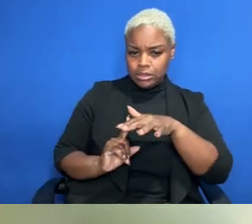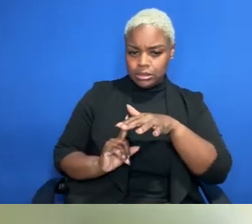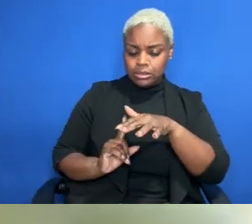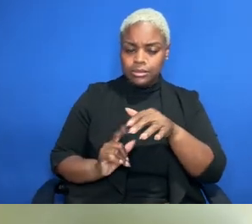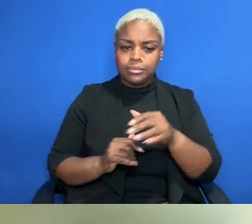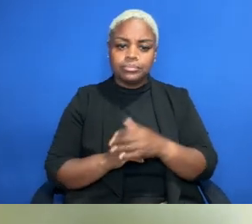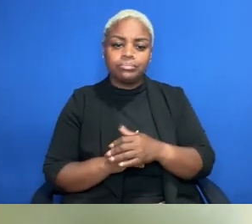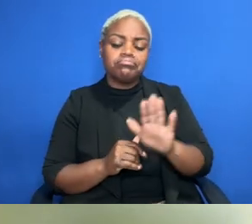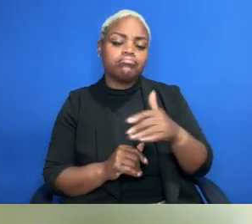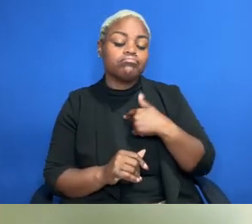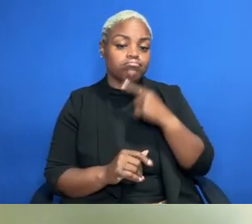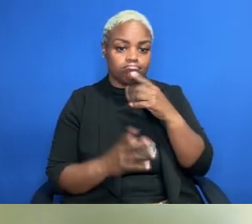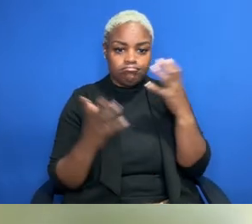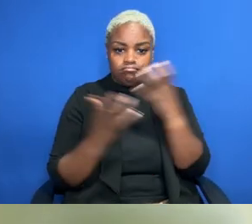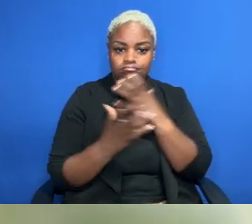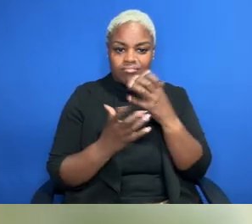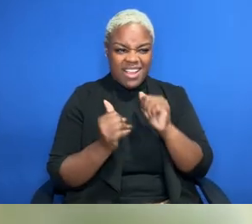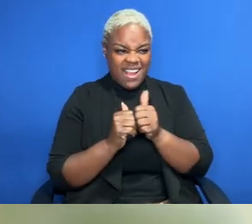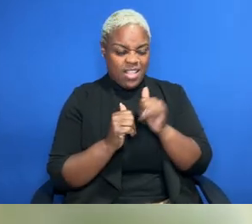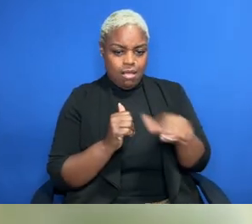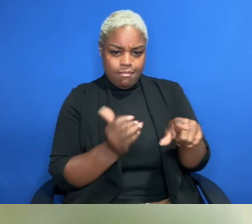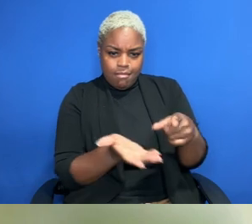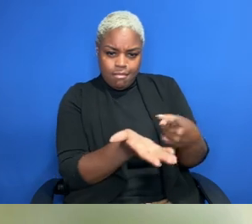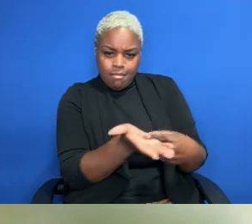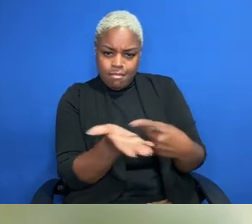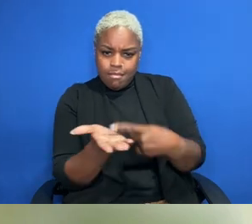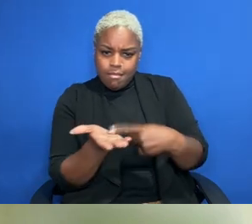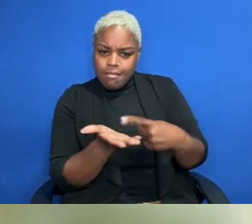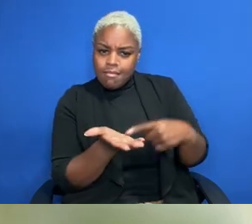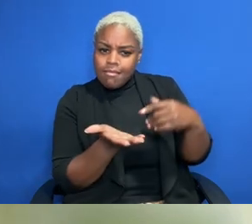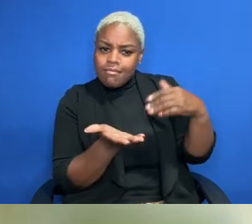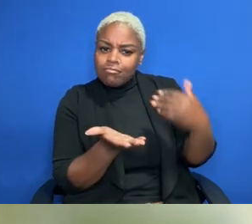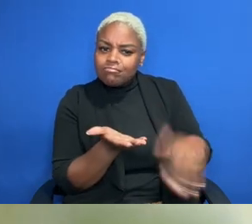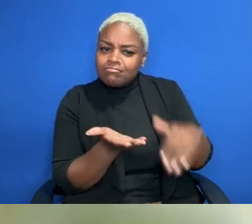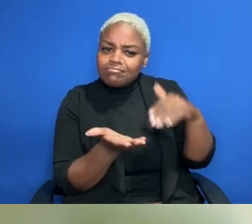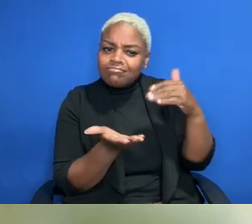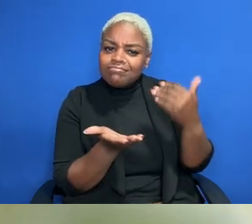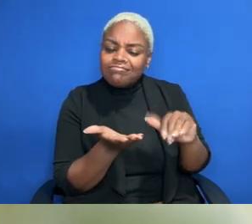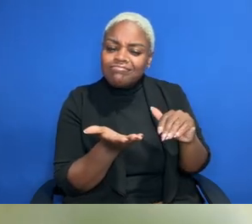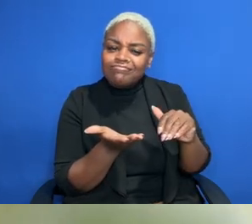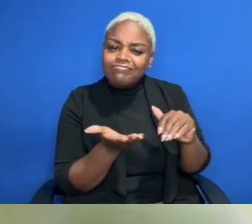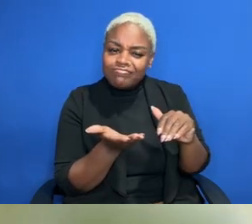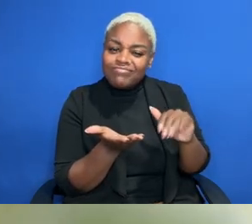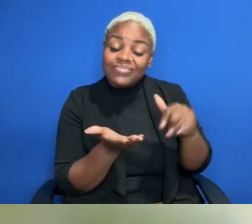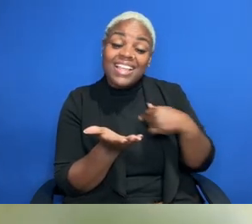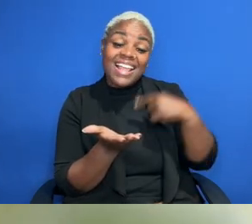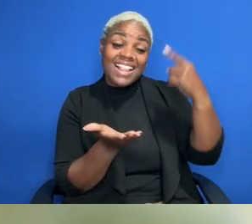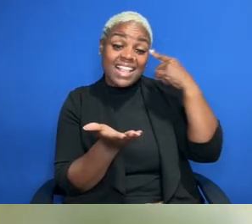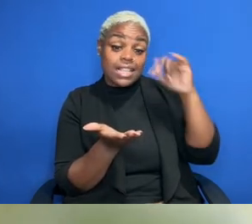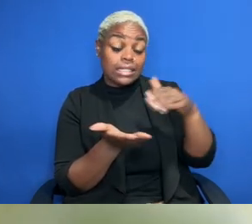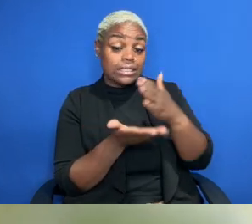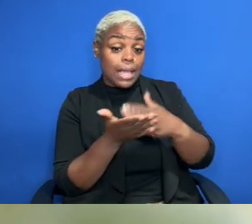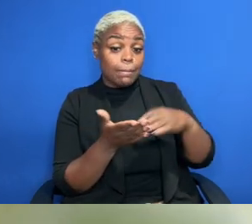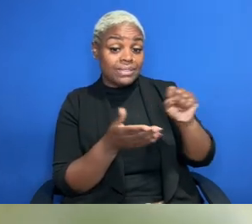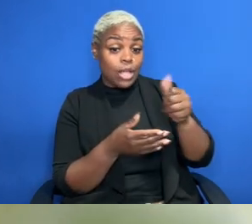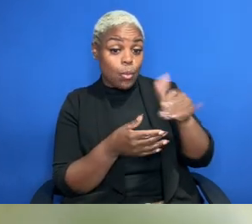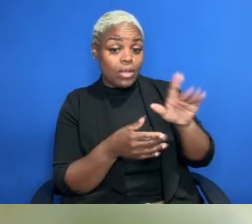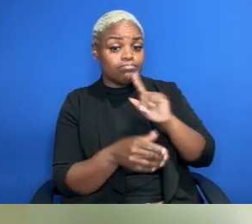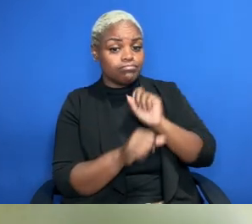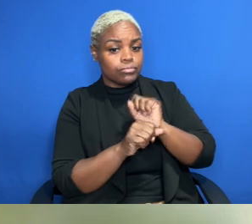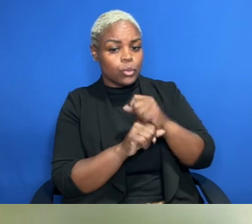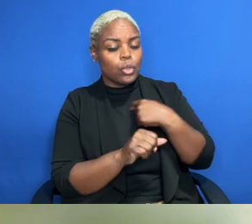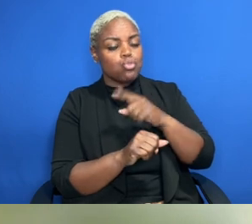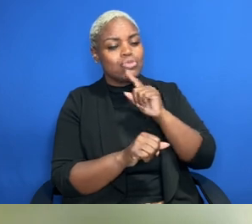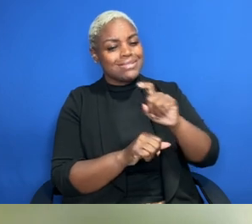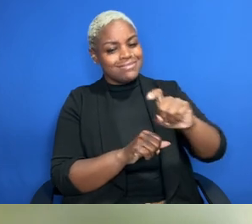learning environment. I was just amazed today by the conversation, and I think